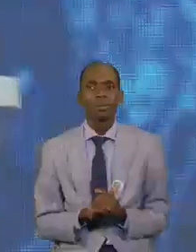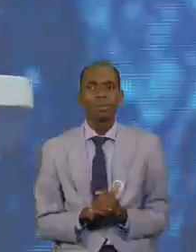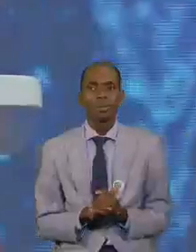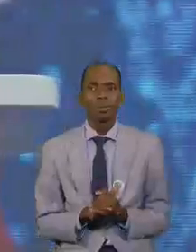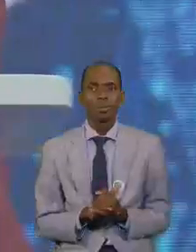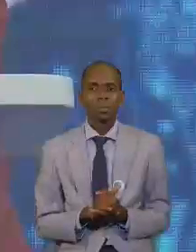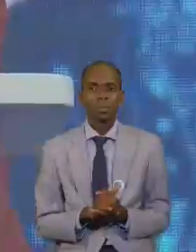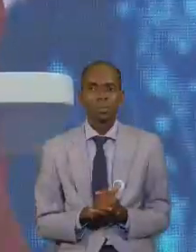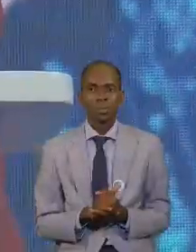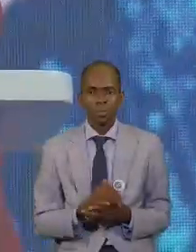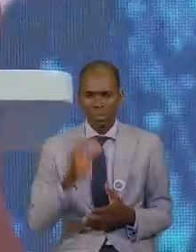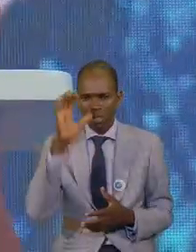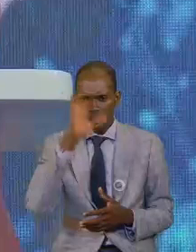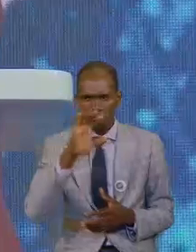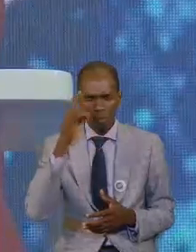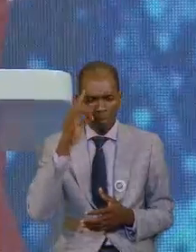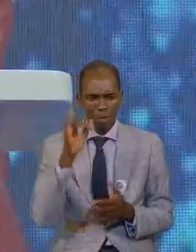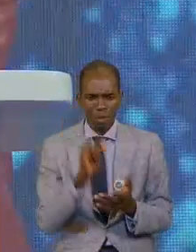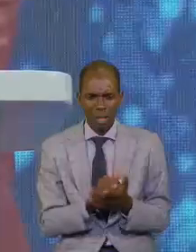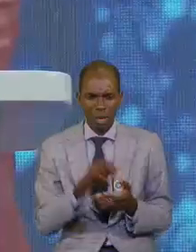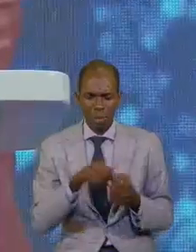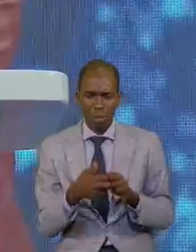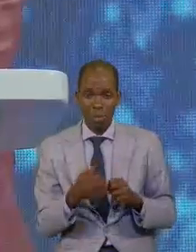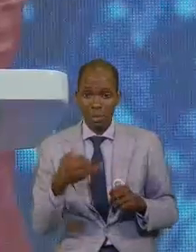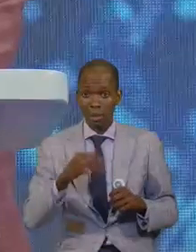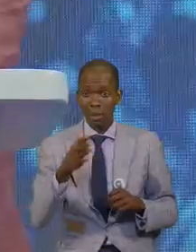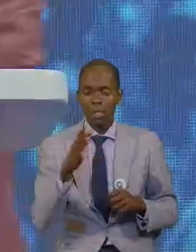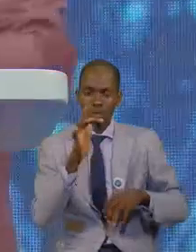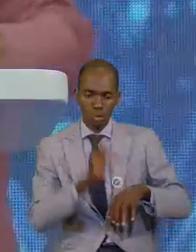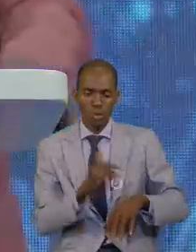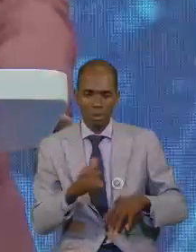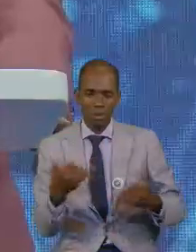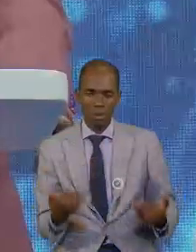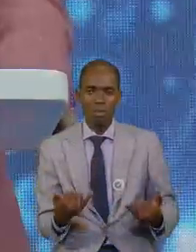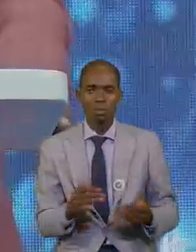Search for that thing if it's still there. Lay your hand there.